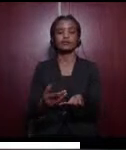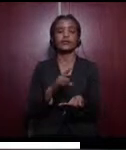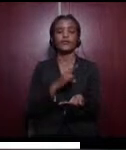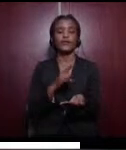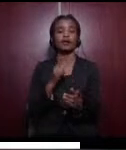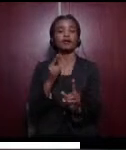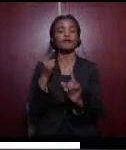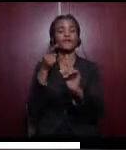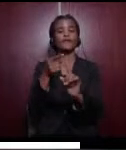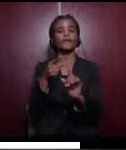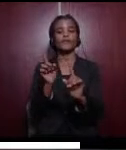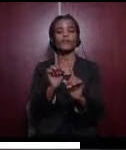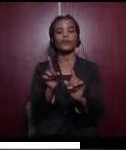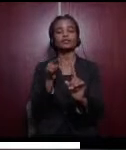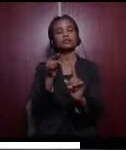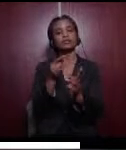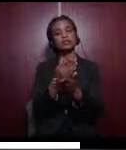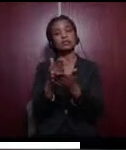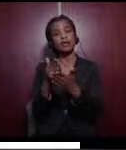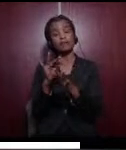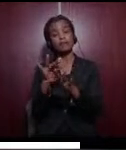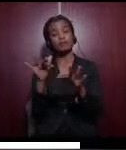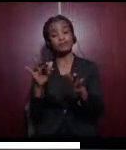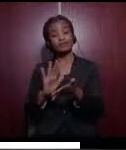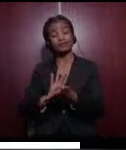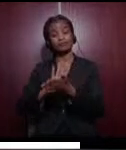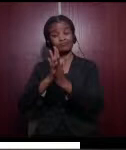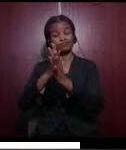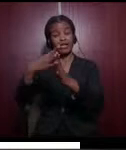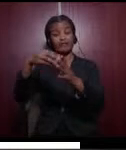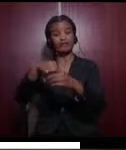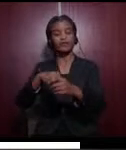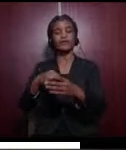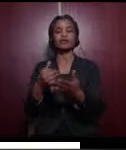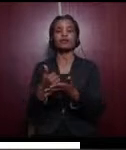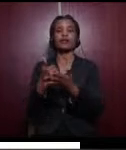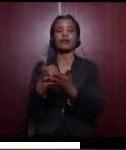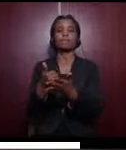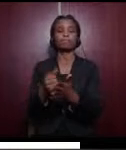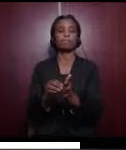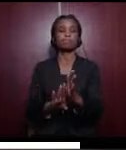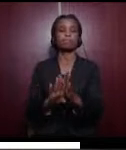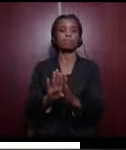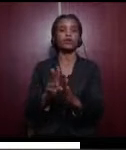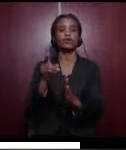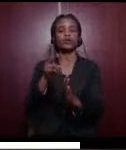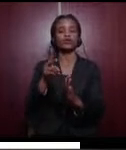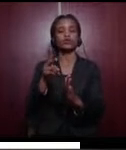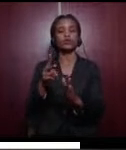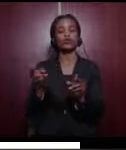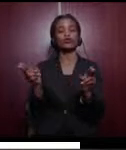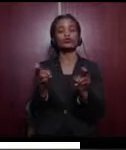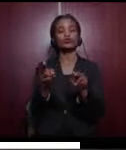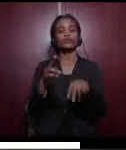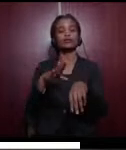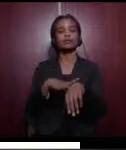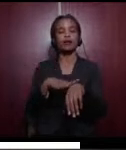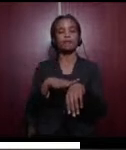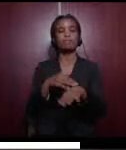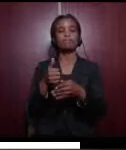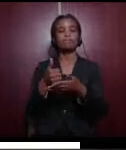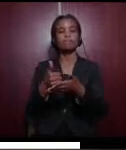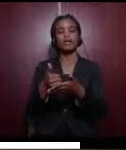assistance to victims and survivors of disaster. The fund is active, as I've mentioned, and provides short-term relief to victims of disaster in poor